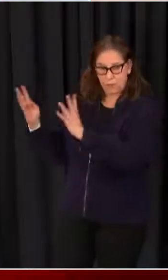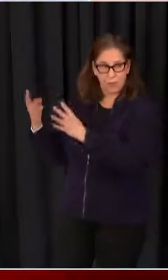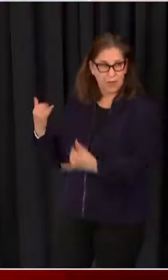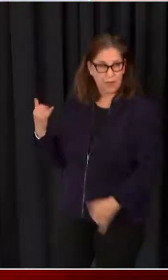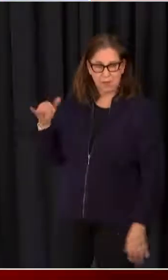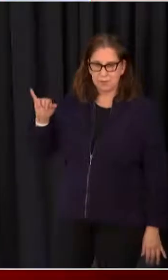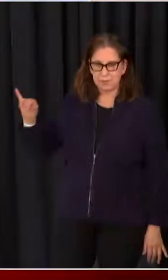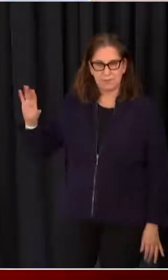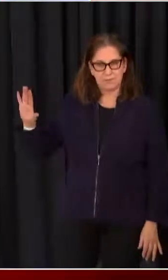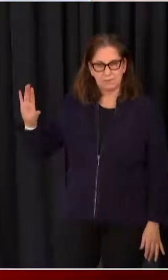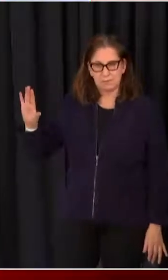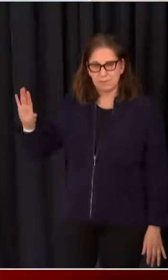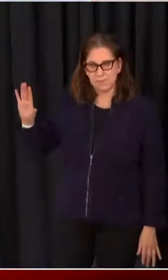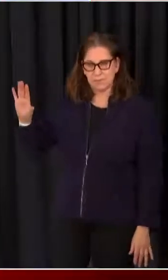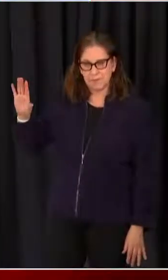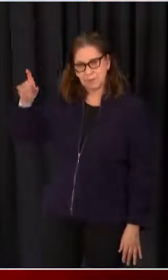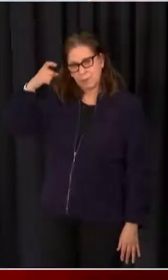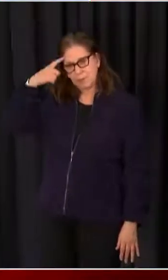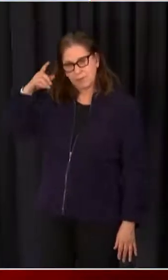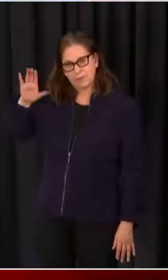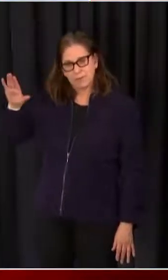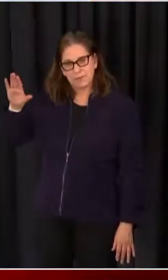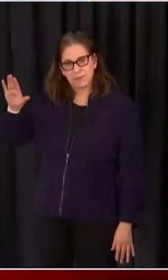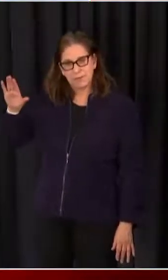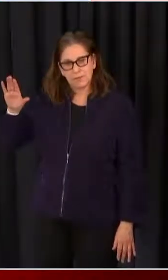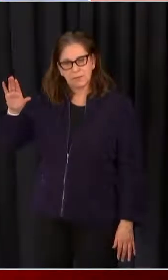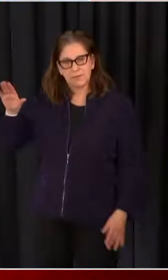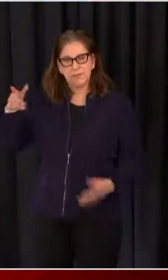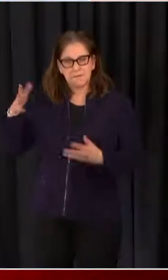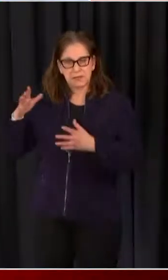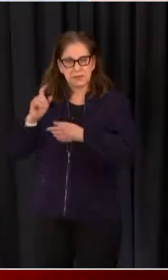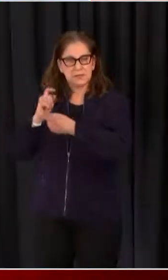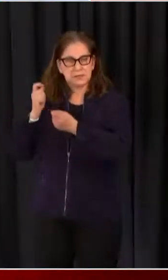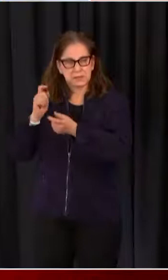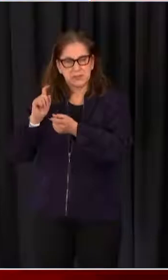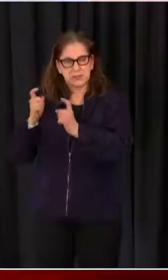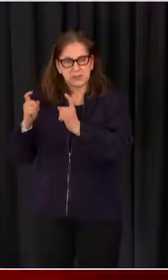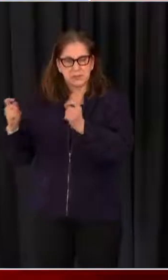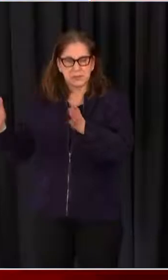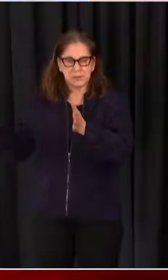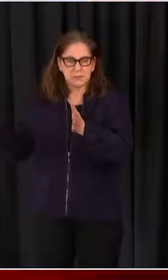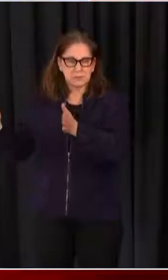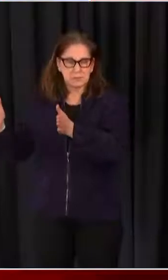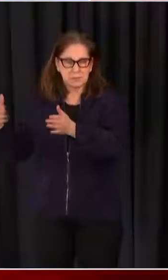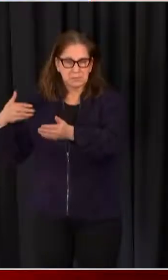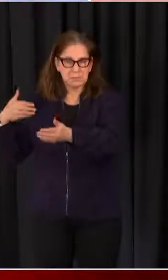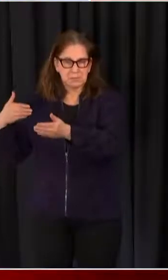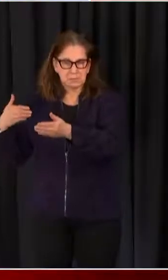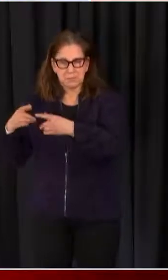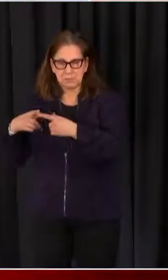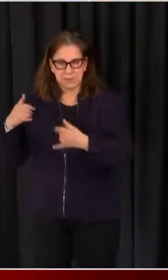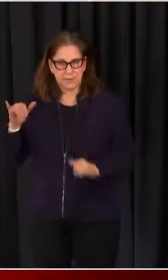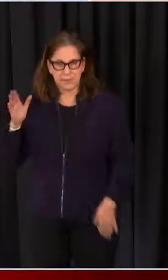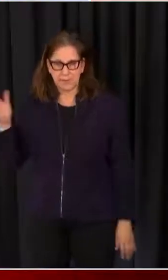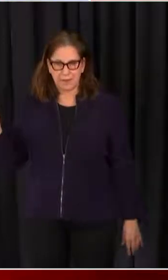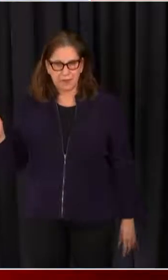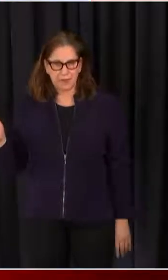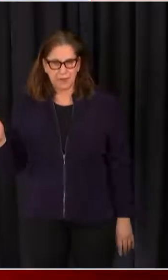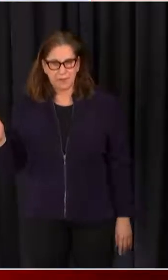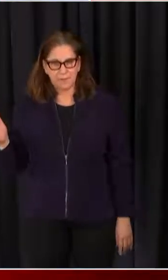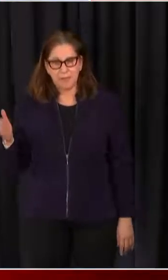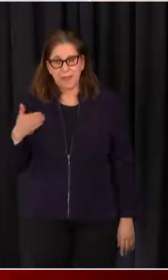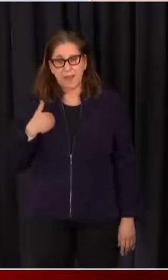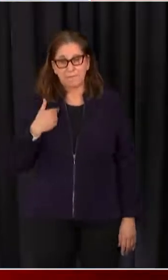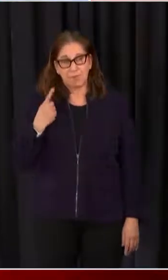formation. And I think they've already made some adjustments to it. I had an opportunity to talk